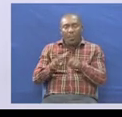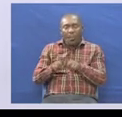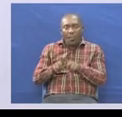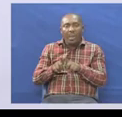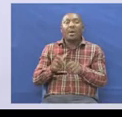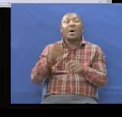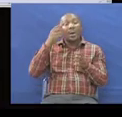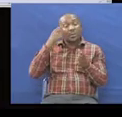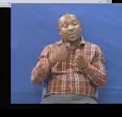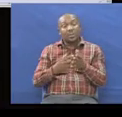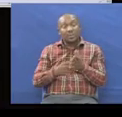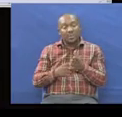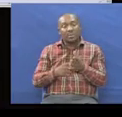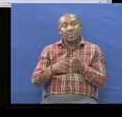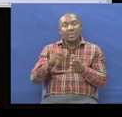seconds.